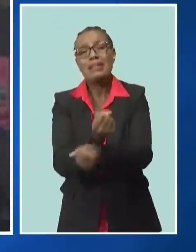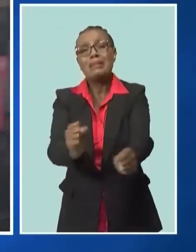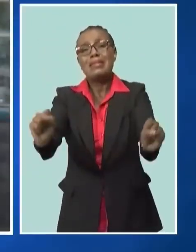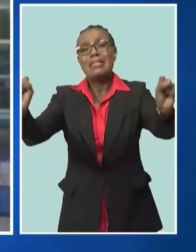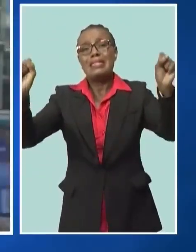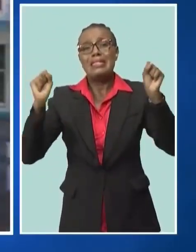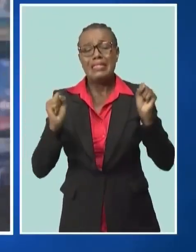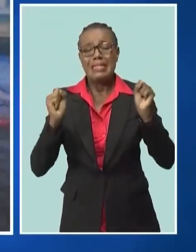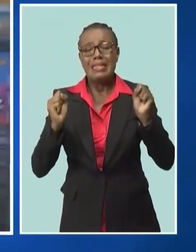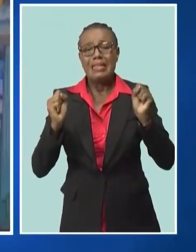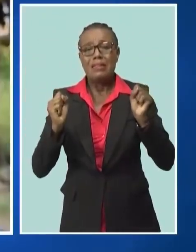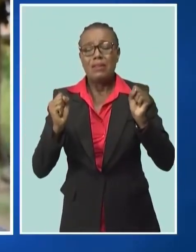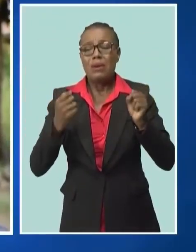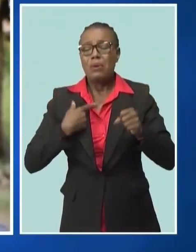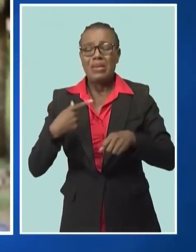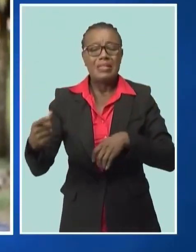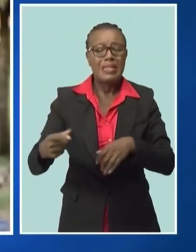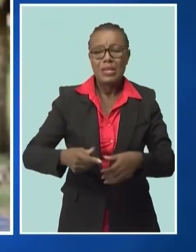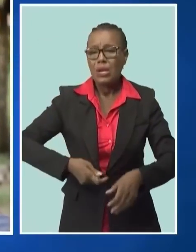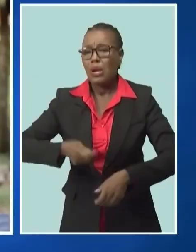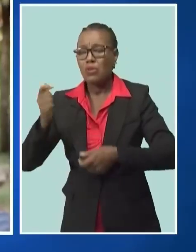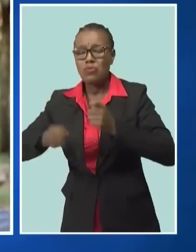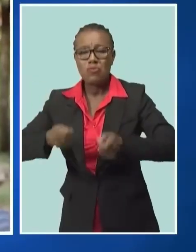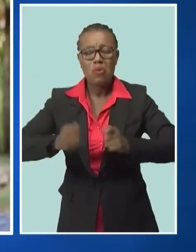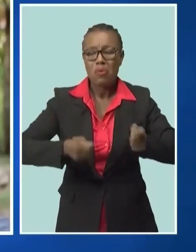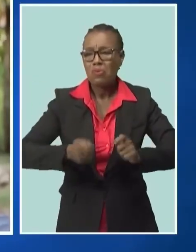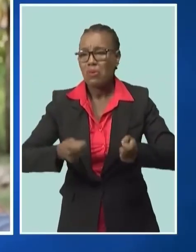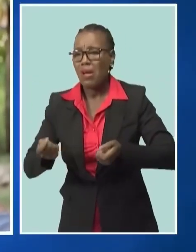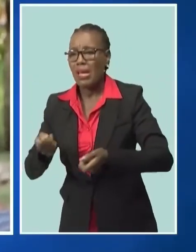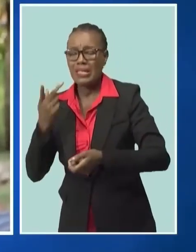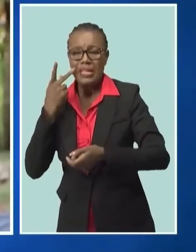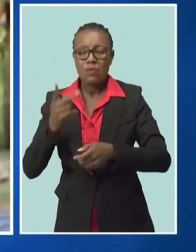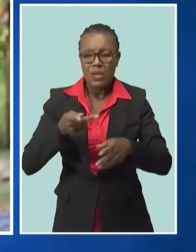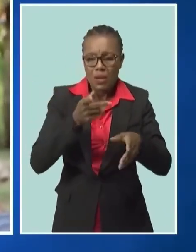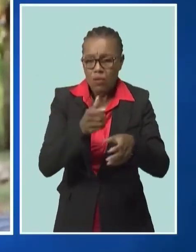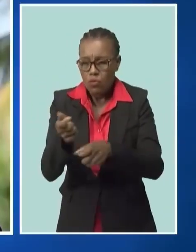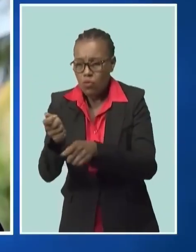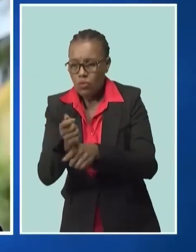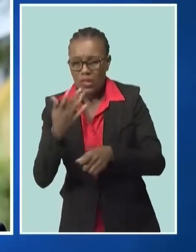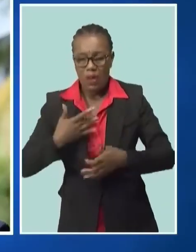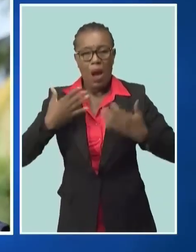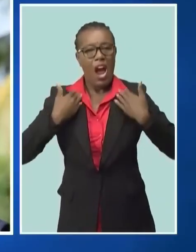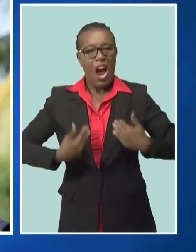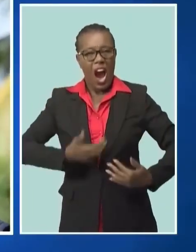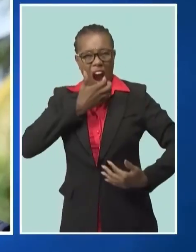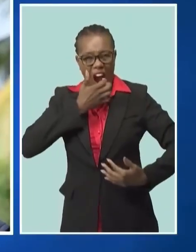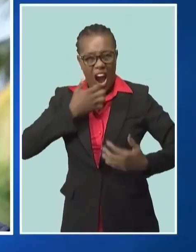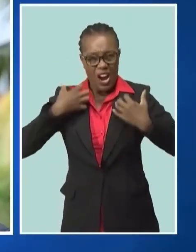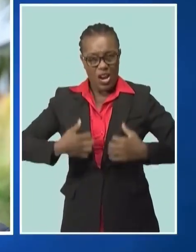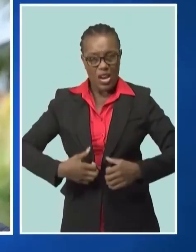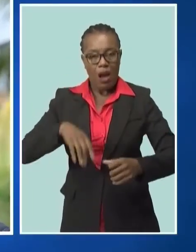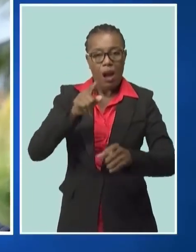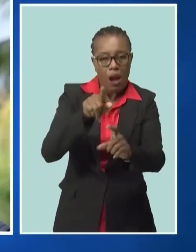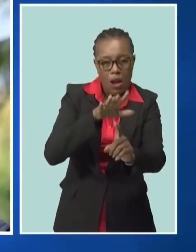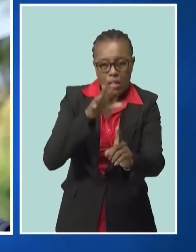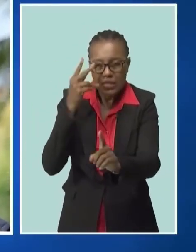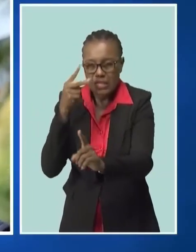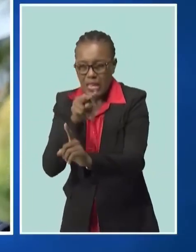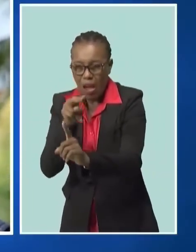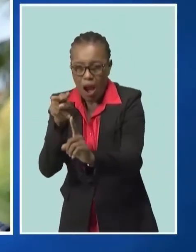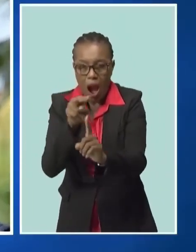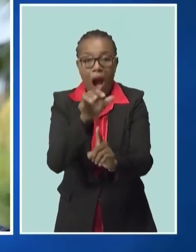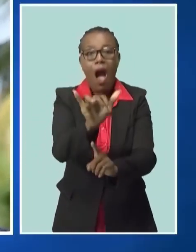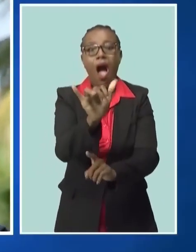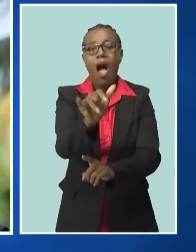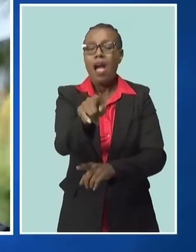by drone, heat spectrum drones, to see if we could detect the heat signature, and his body was recovered and his family identified